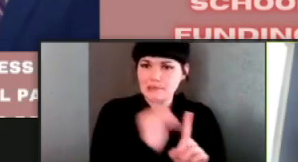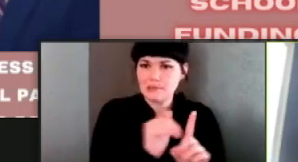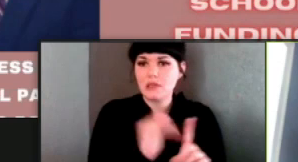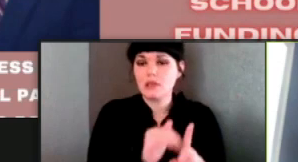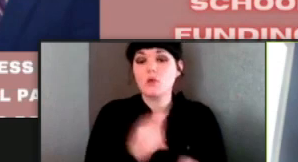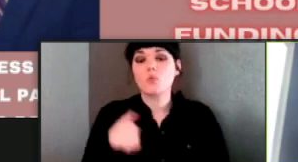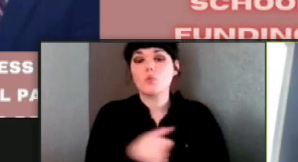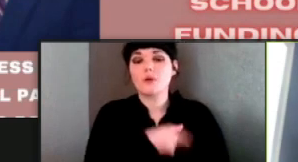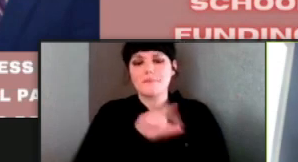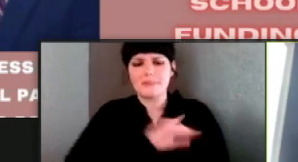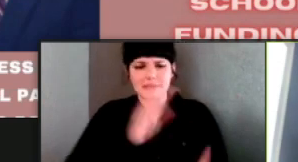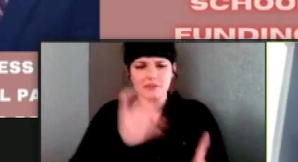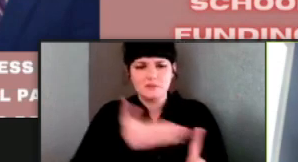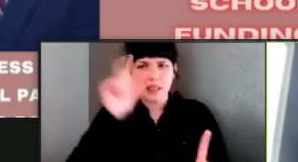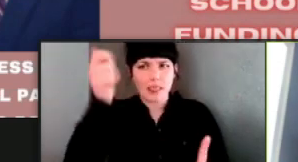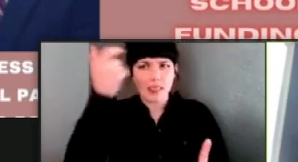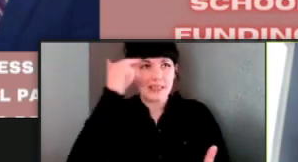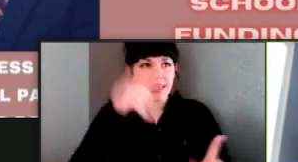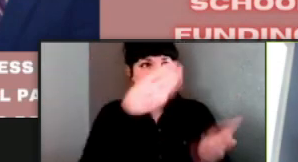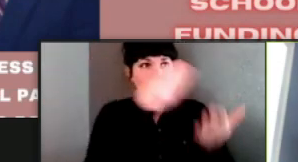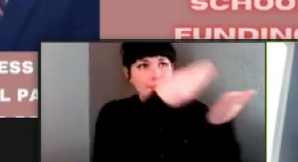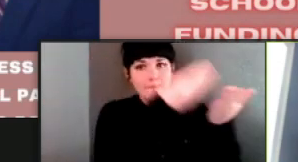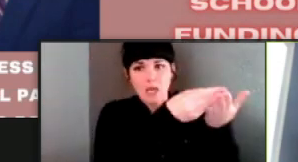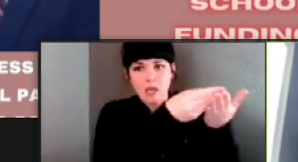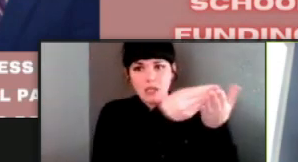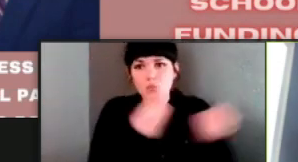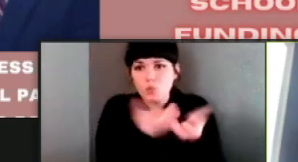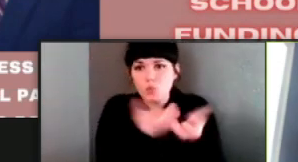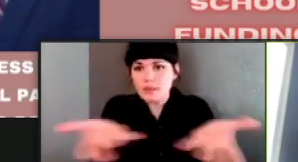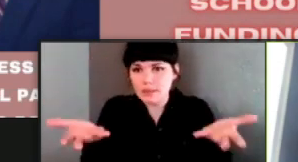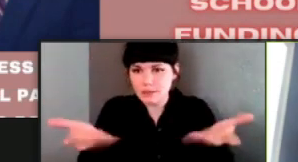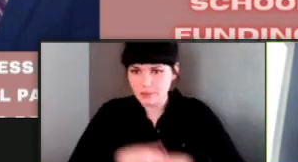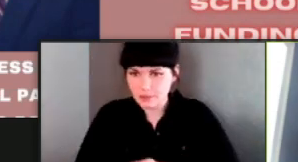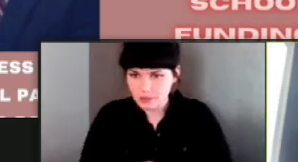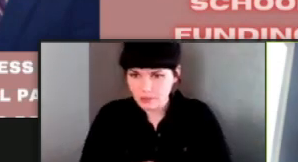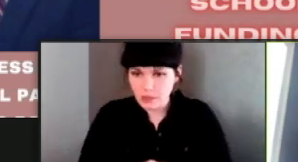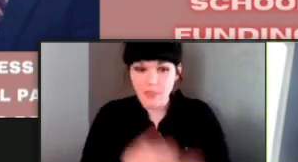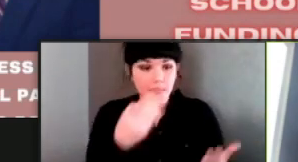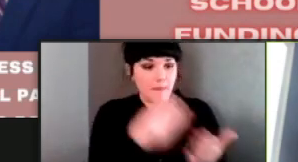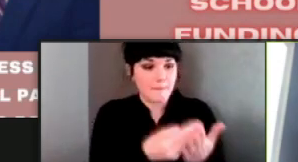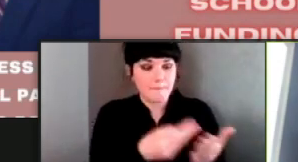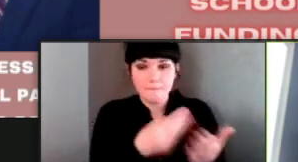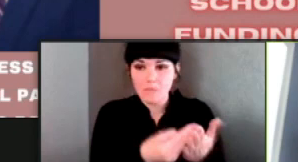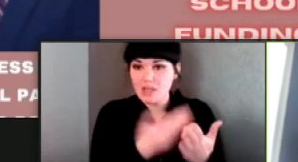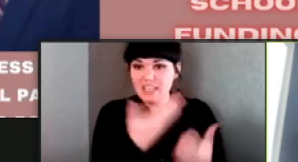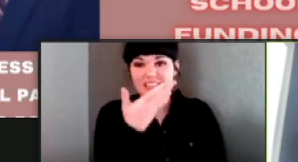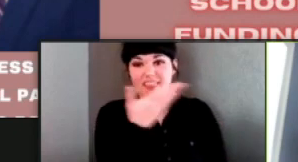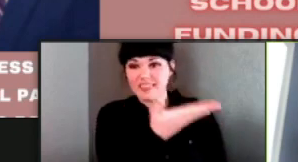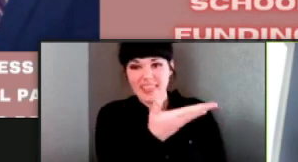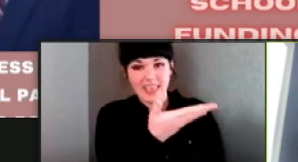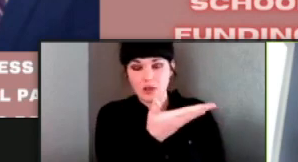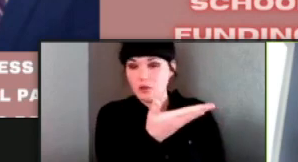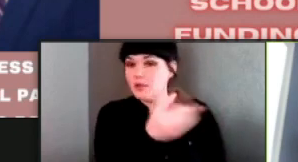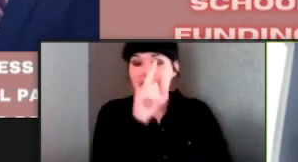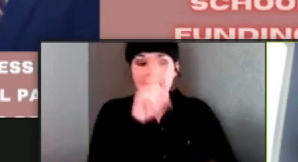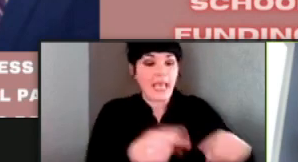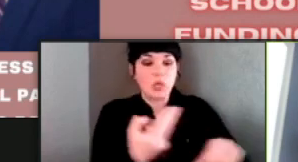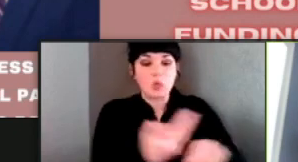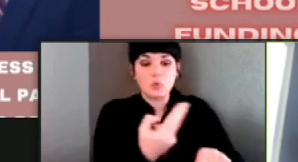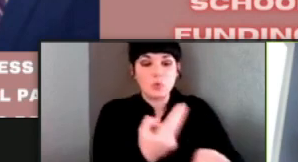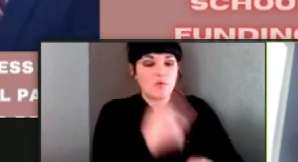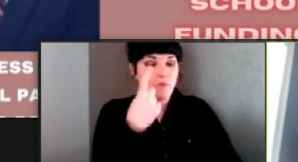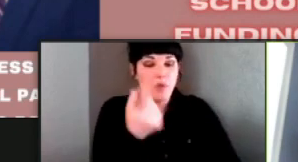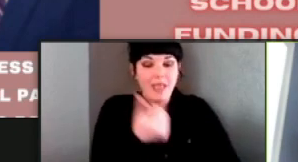is there. They can't spend it for anything else. It's been designated by the feds specifically for the